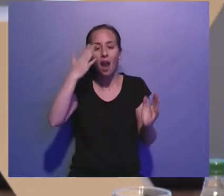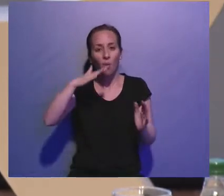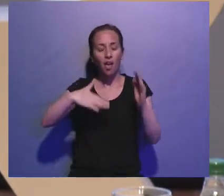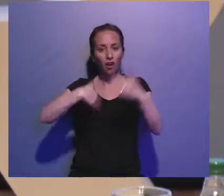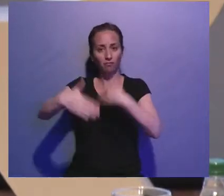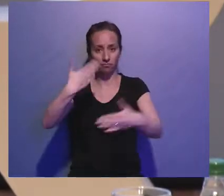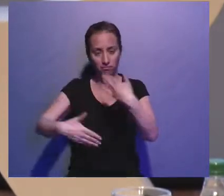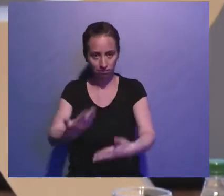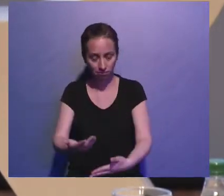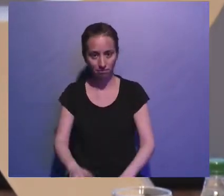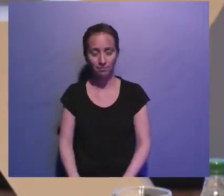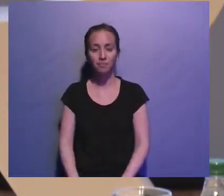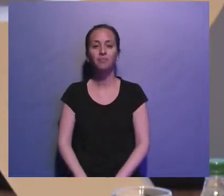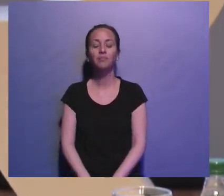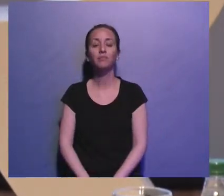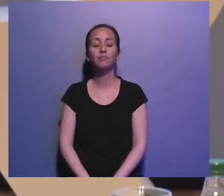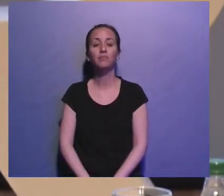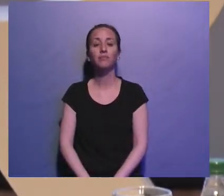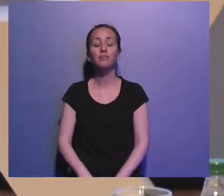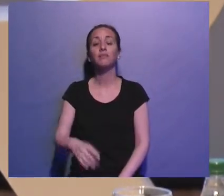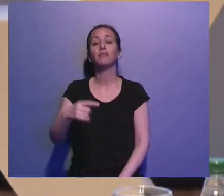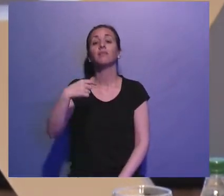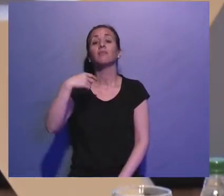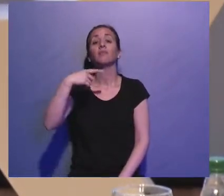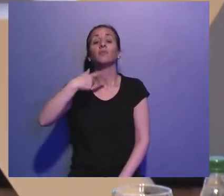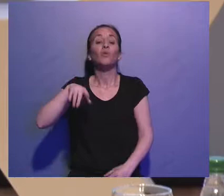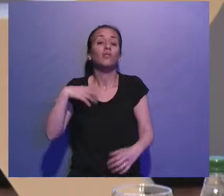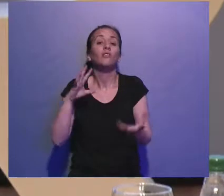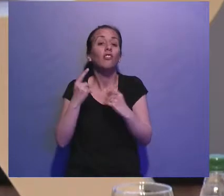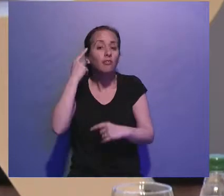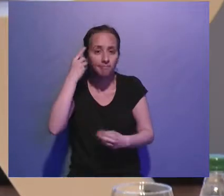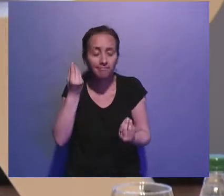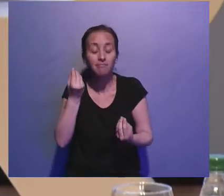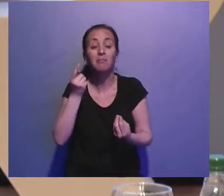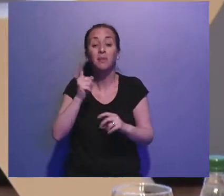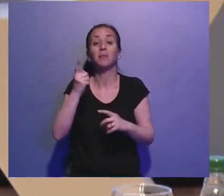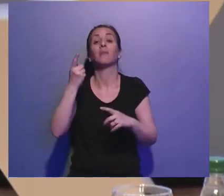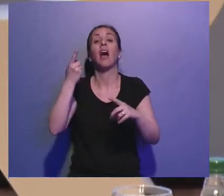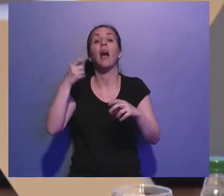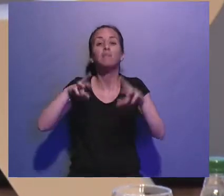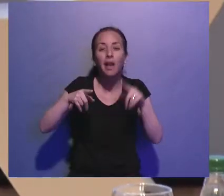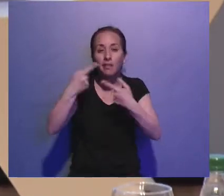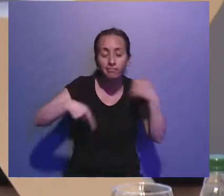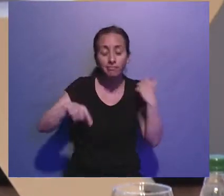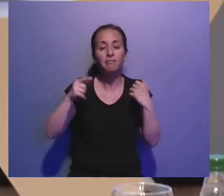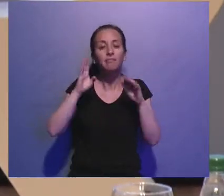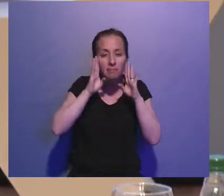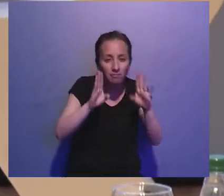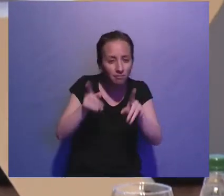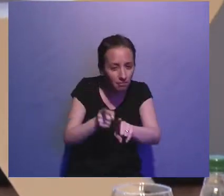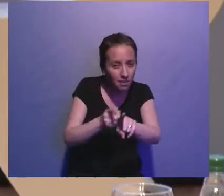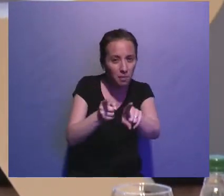tracking the development of open data policy, but also helping the cities that we work with in the partnership